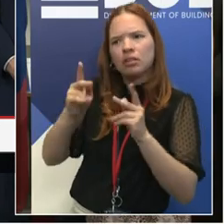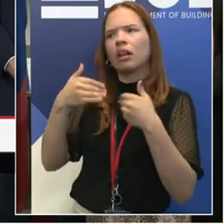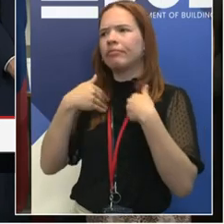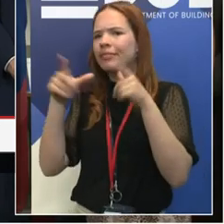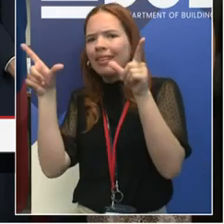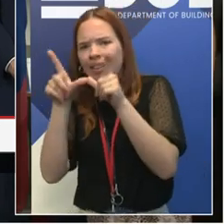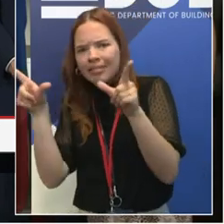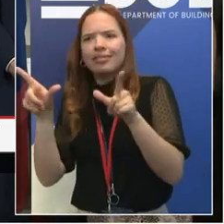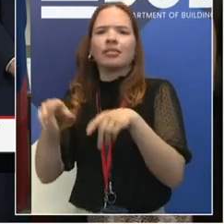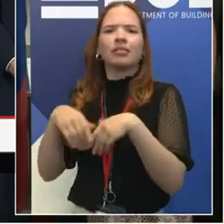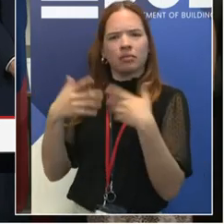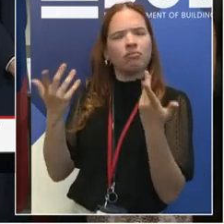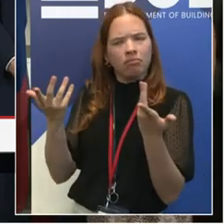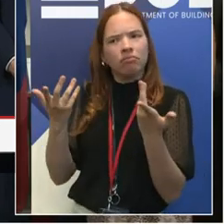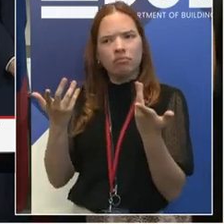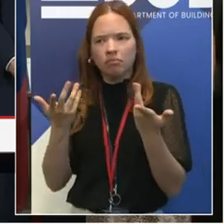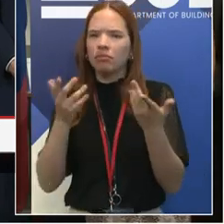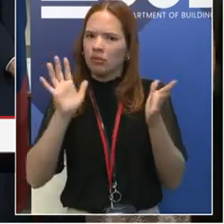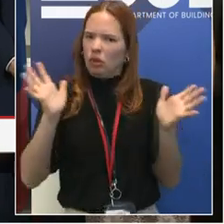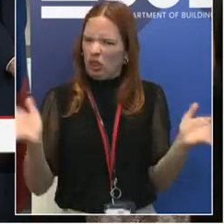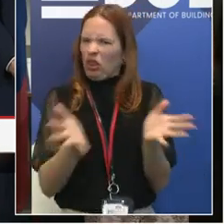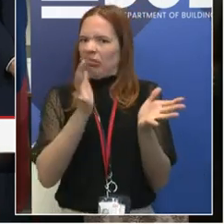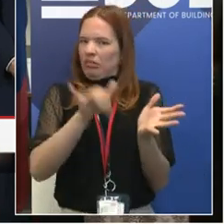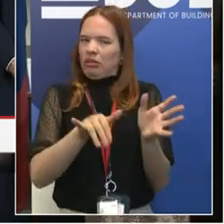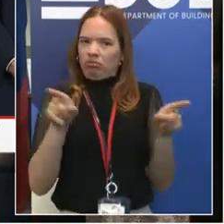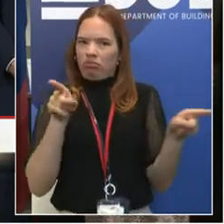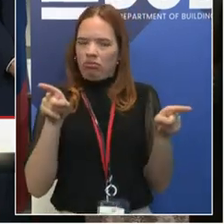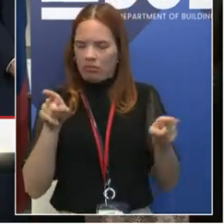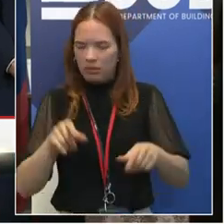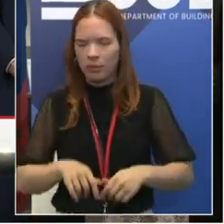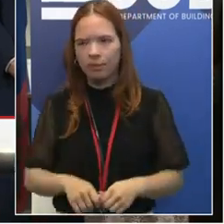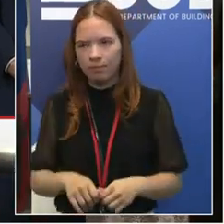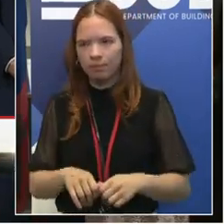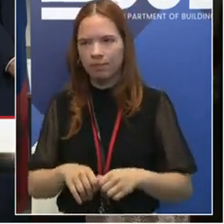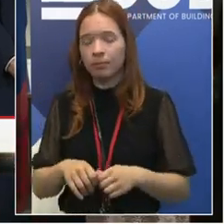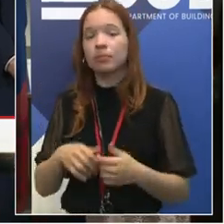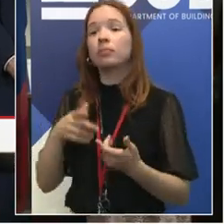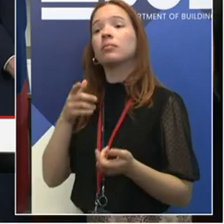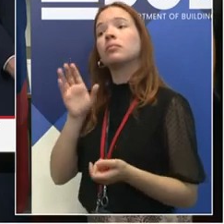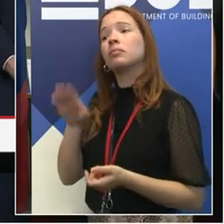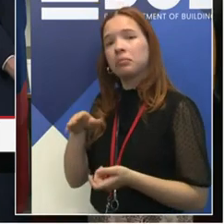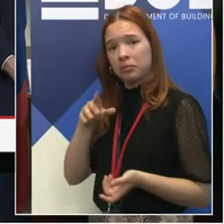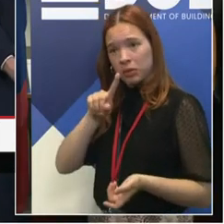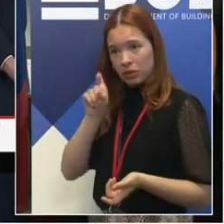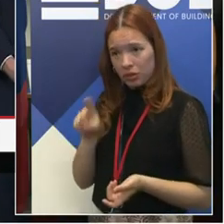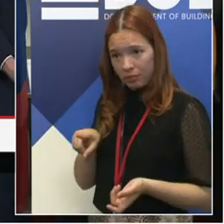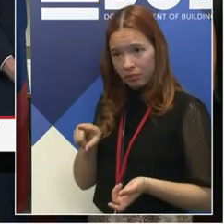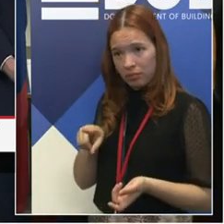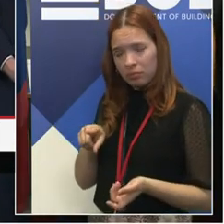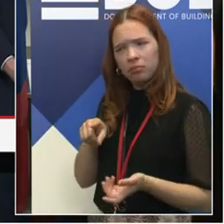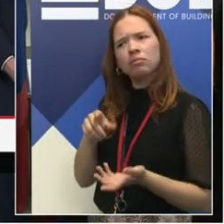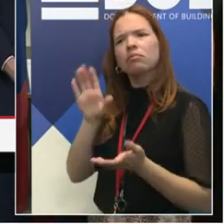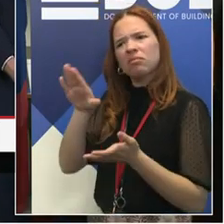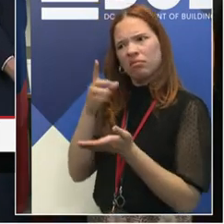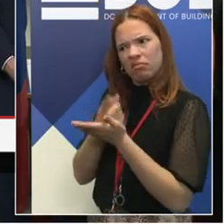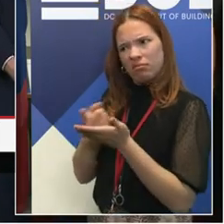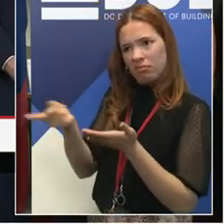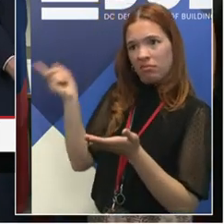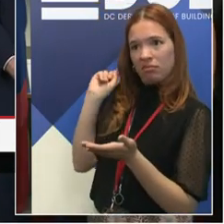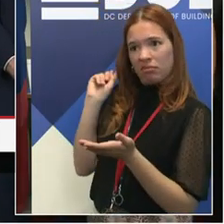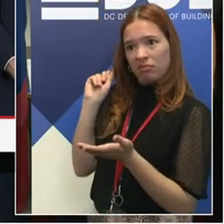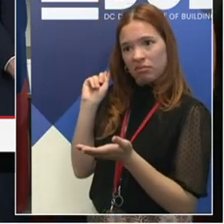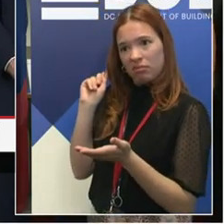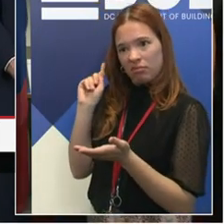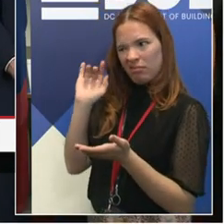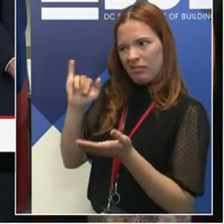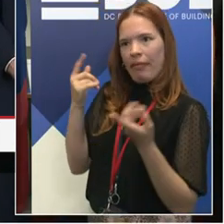individuals. Yes. Mayor, yes. We covered a story last week about a 42-year-old man who died of a heart attack, and his